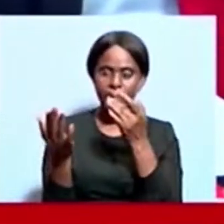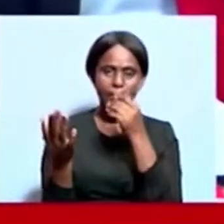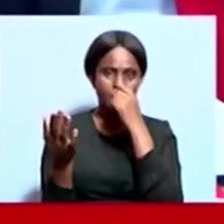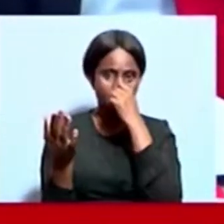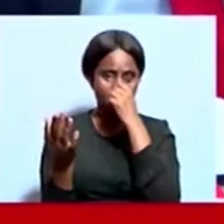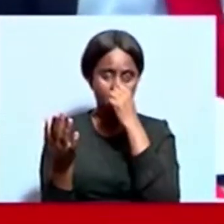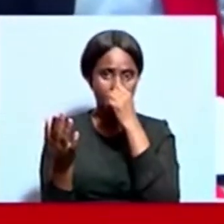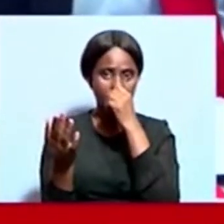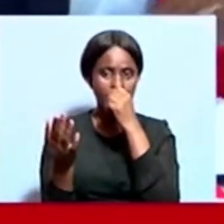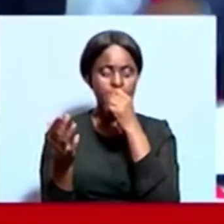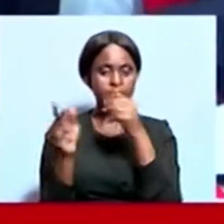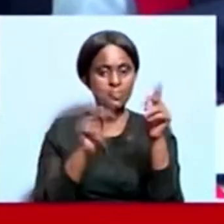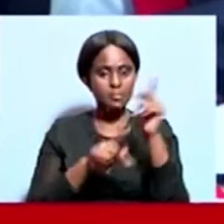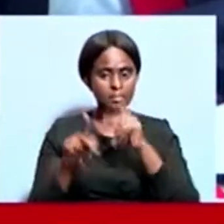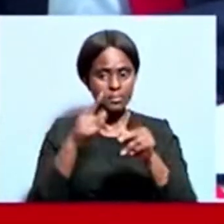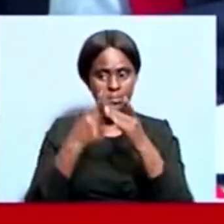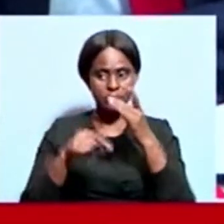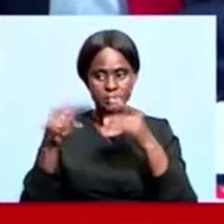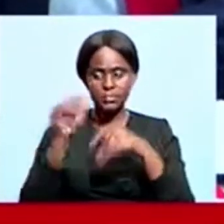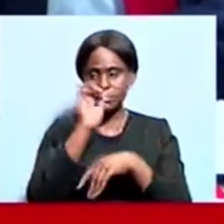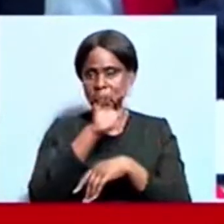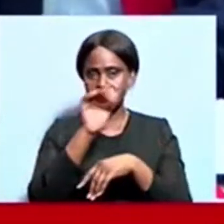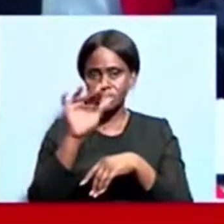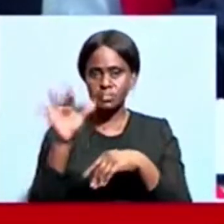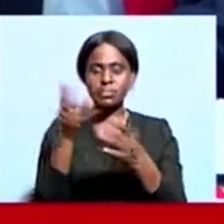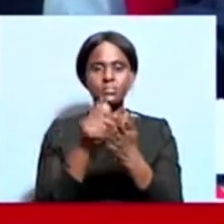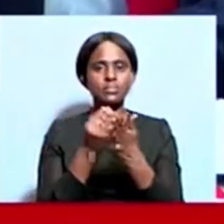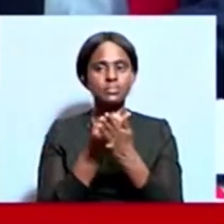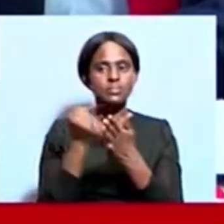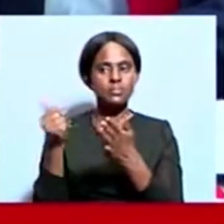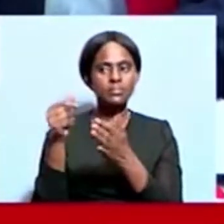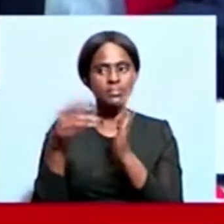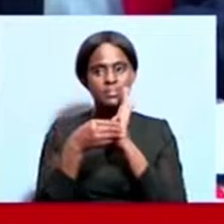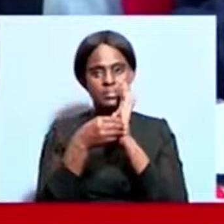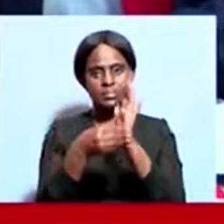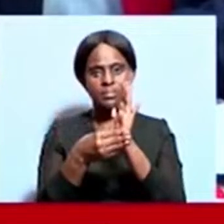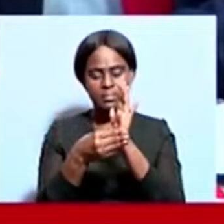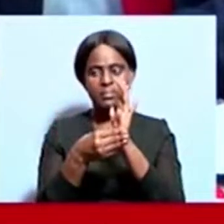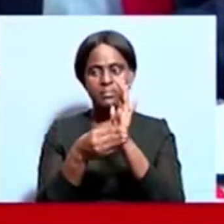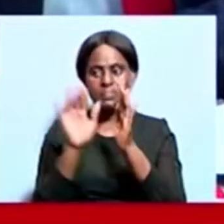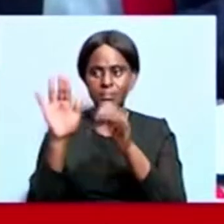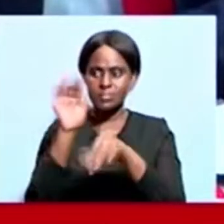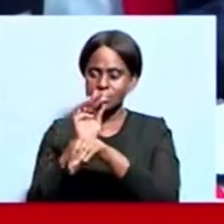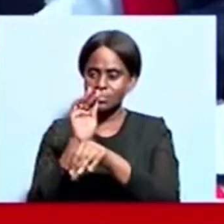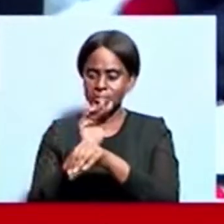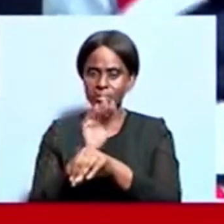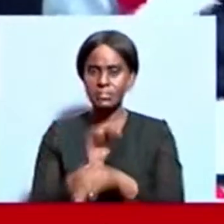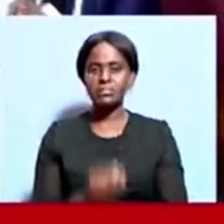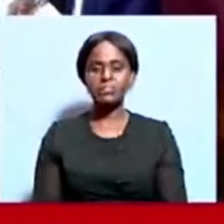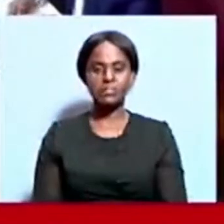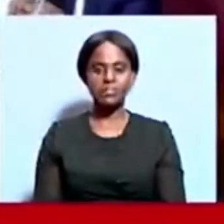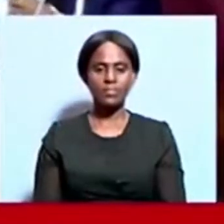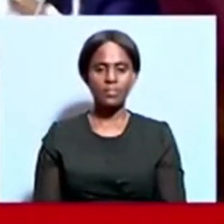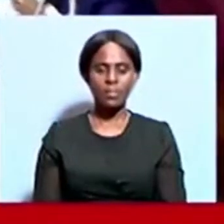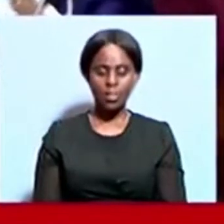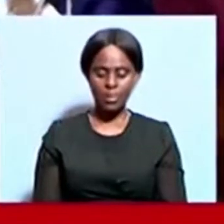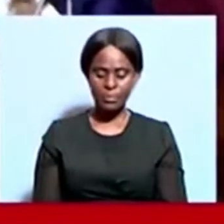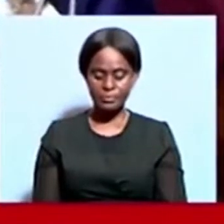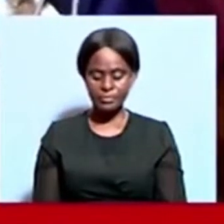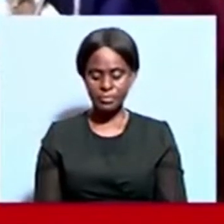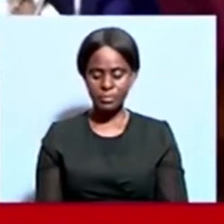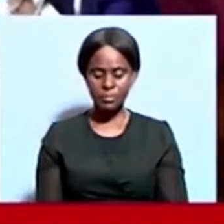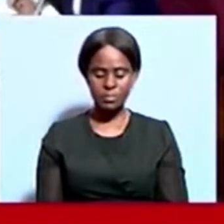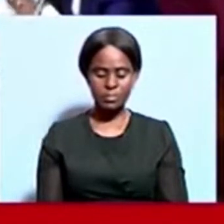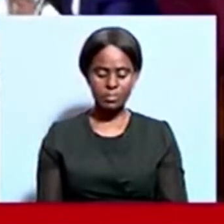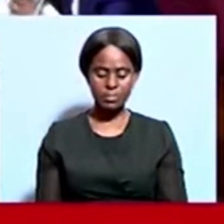the people that are disbursing these monies are guiding. So, your comment. Thank you, Chair.